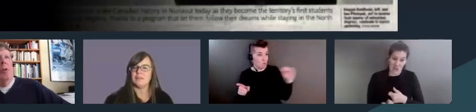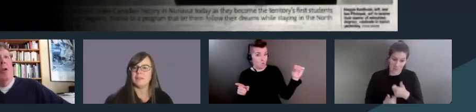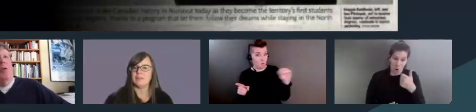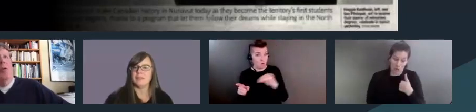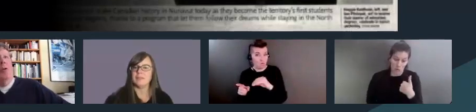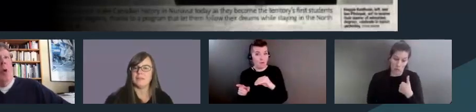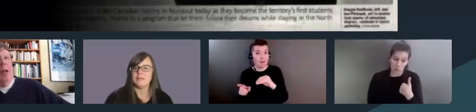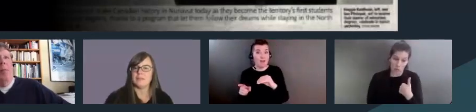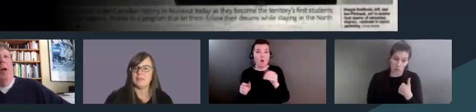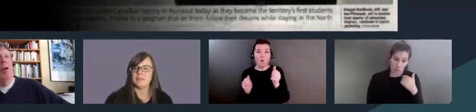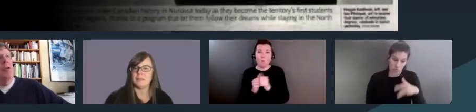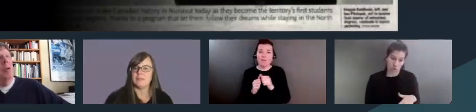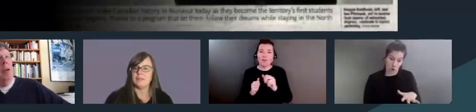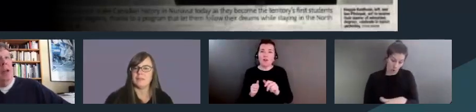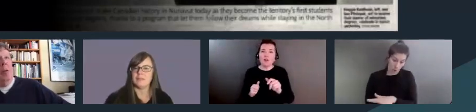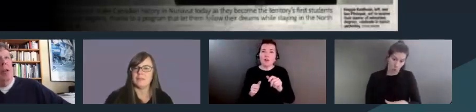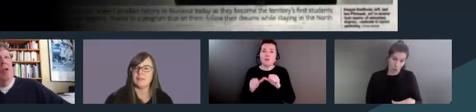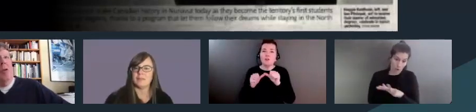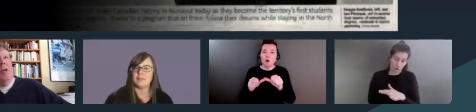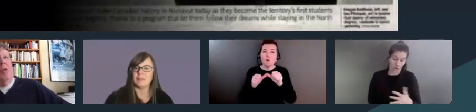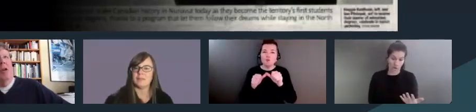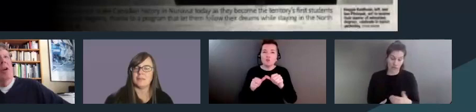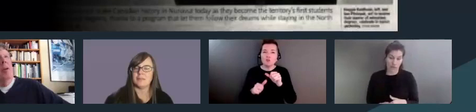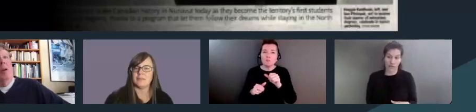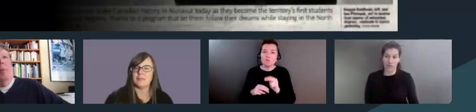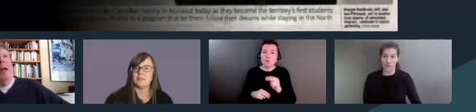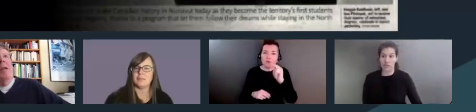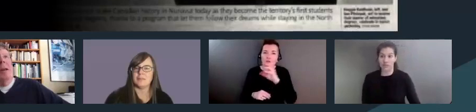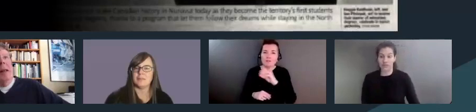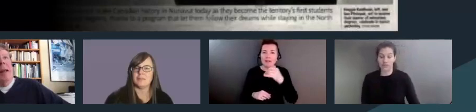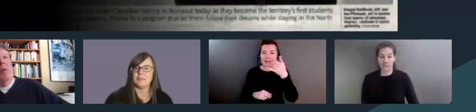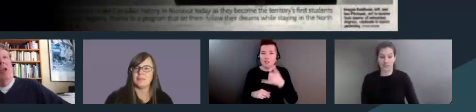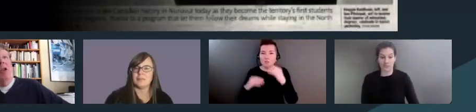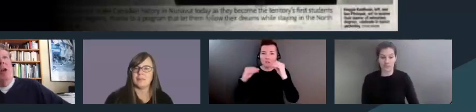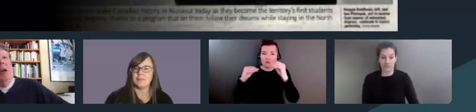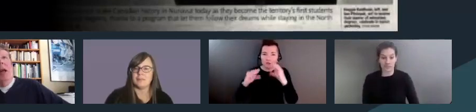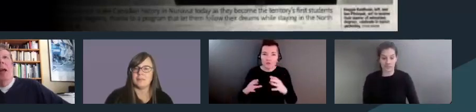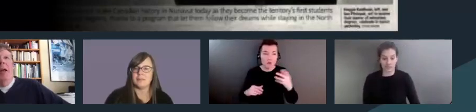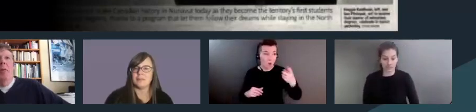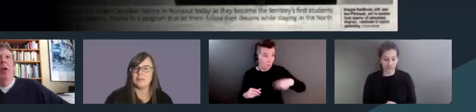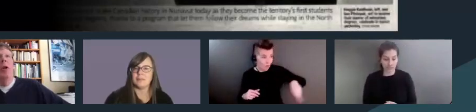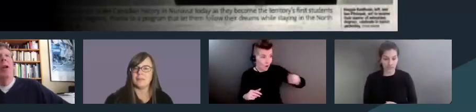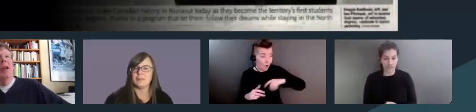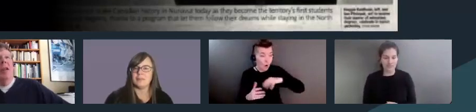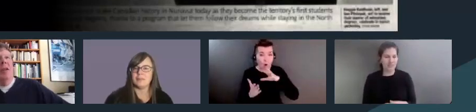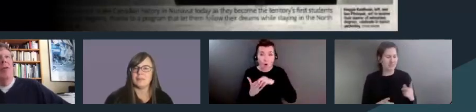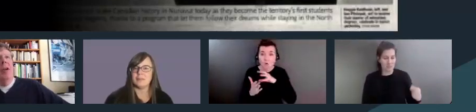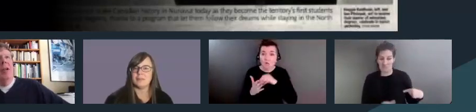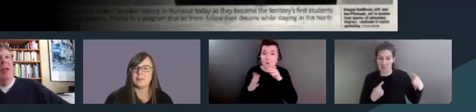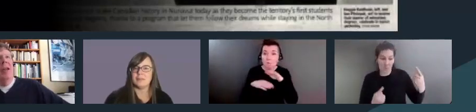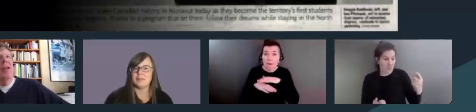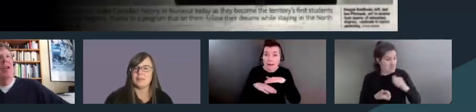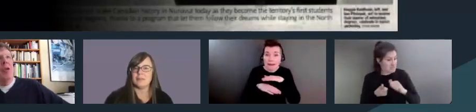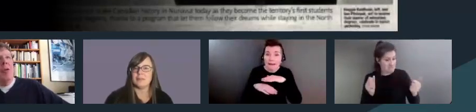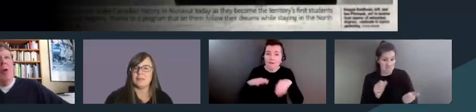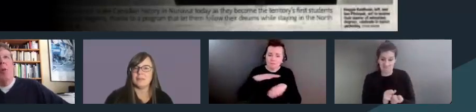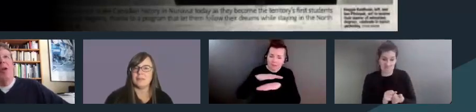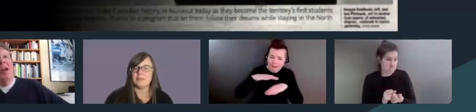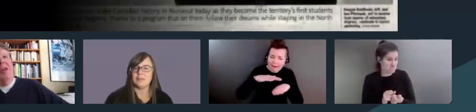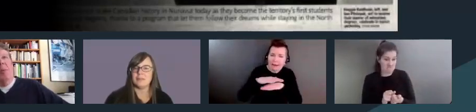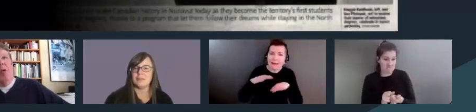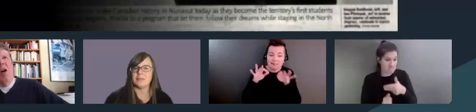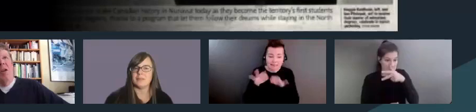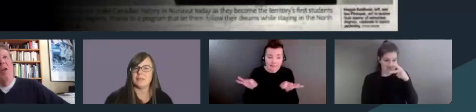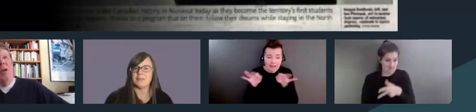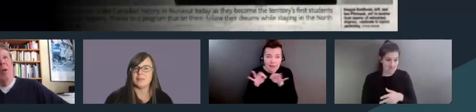with long-term Northerners, white, but also with Inuit instructors. We learned basic language, and we learned some very